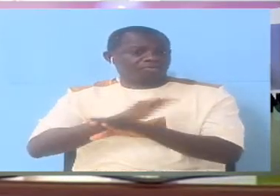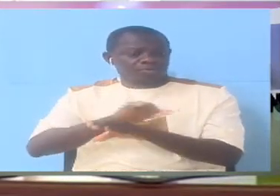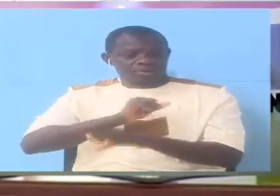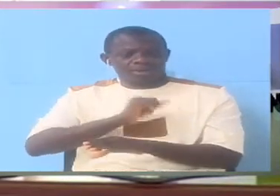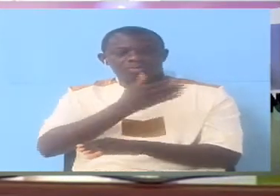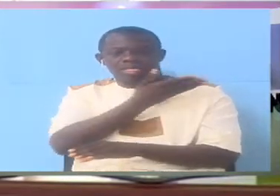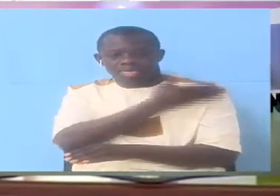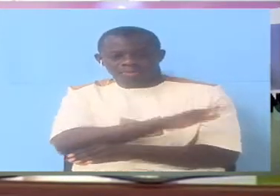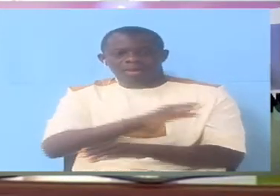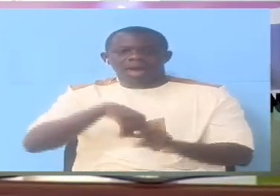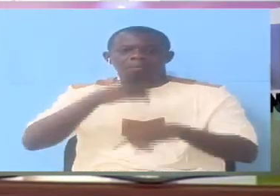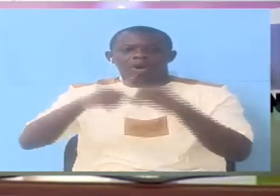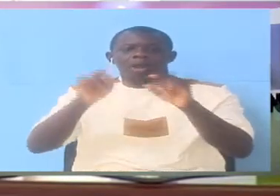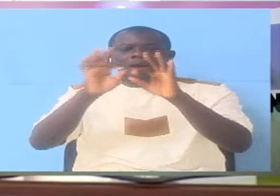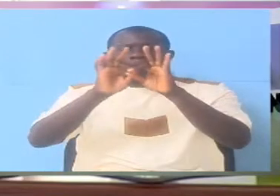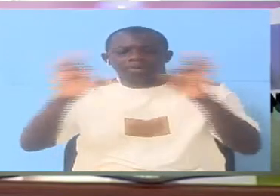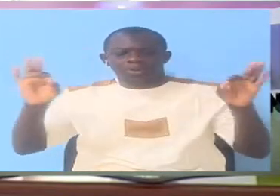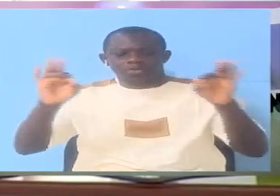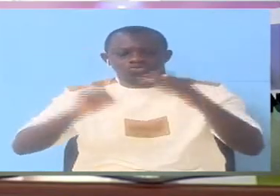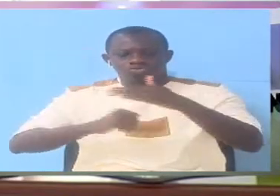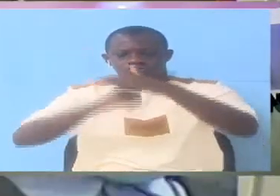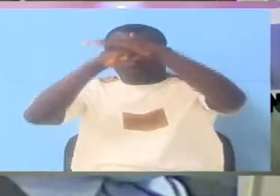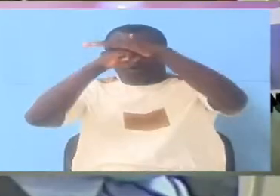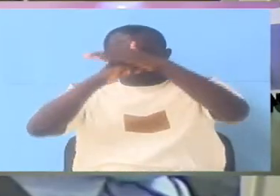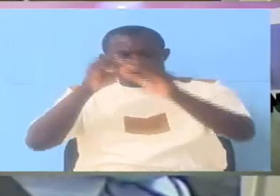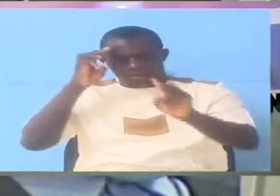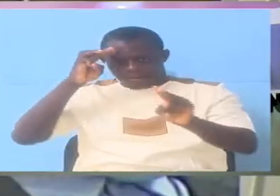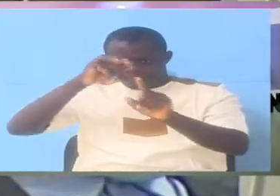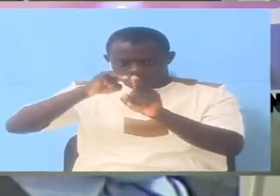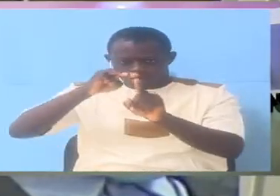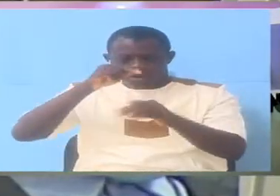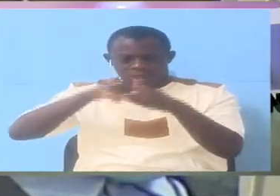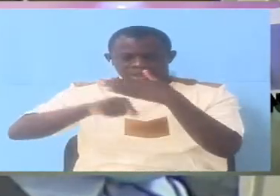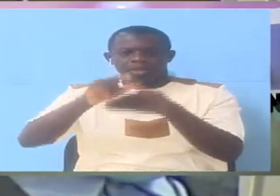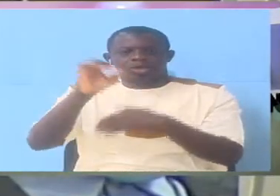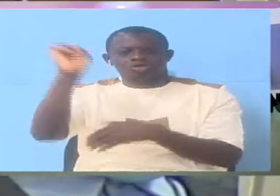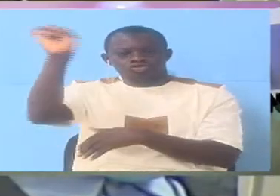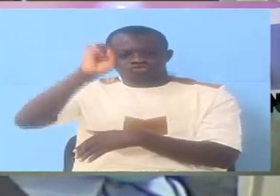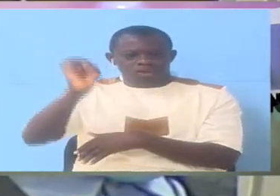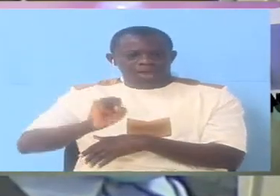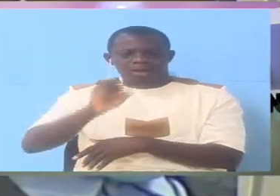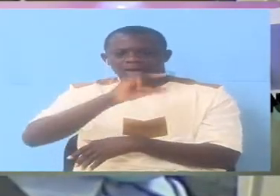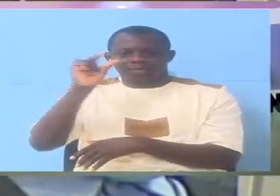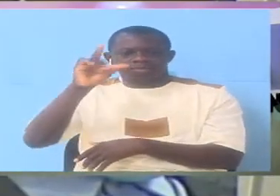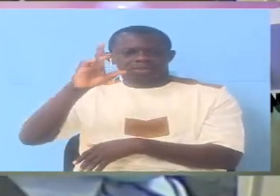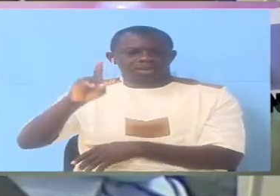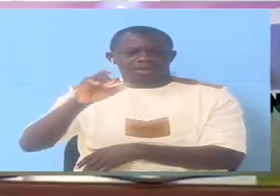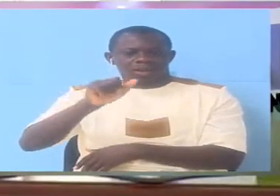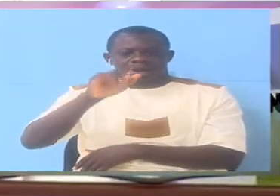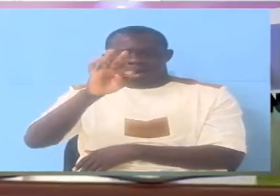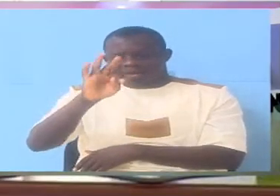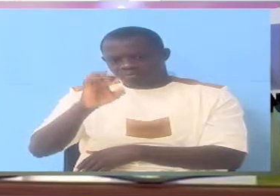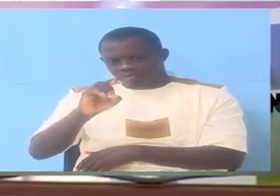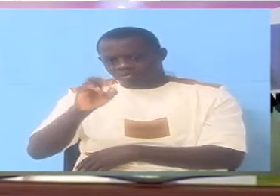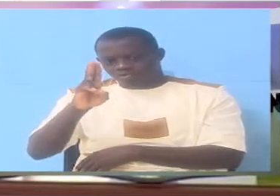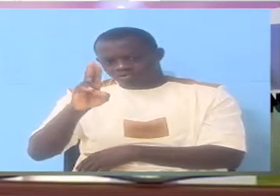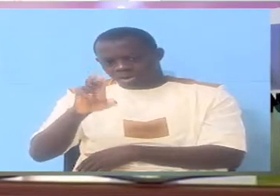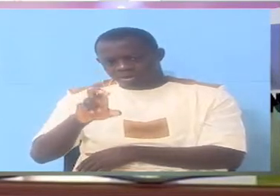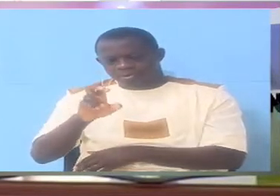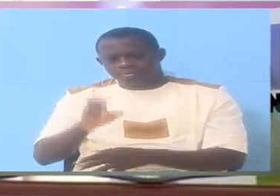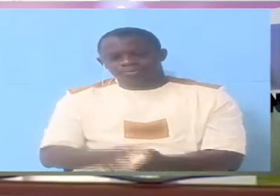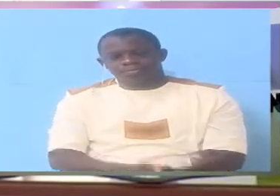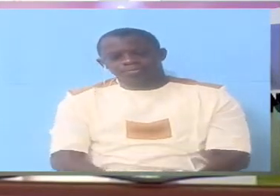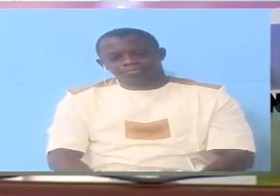away on a peace support mission to Darfur. Dama daan ay loo nag ak ki nga xam ne moo di